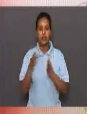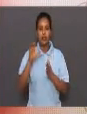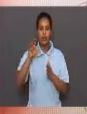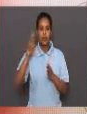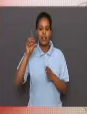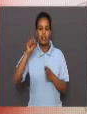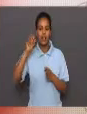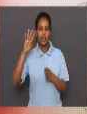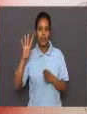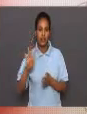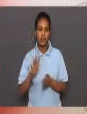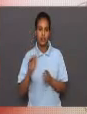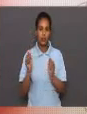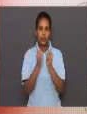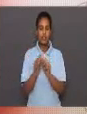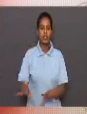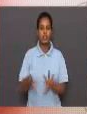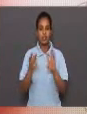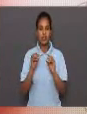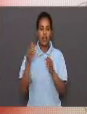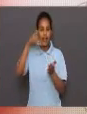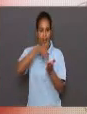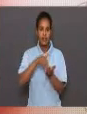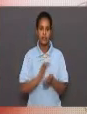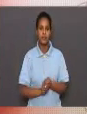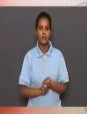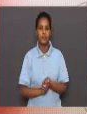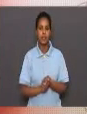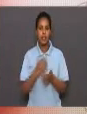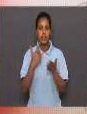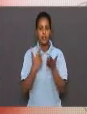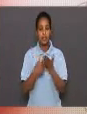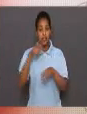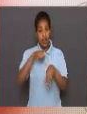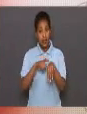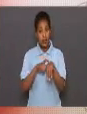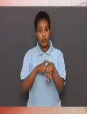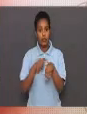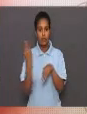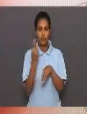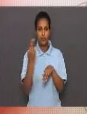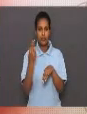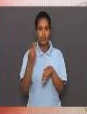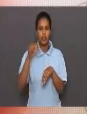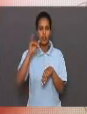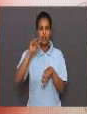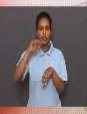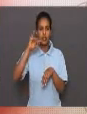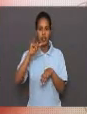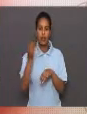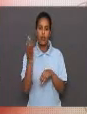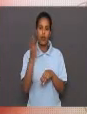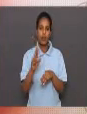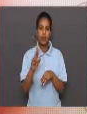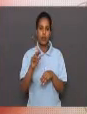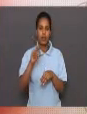of copper sulfate with the students again. This time, use nickel